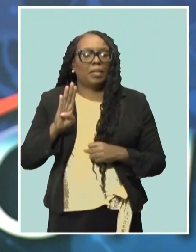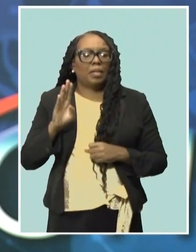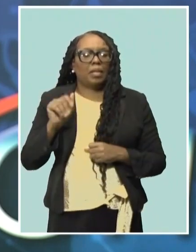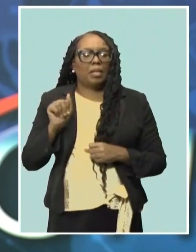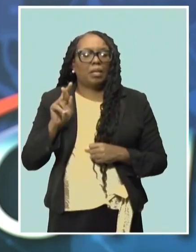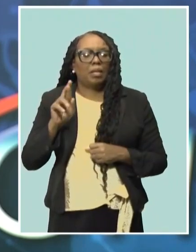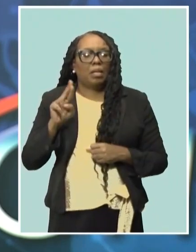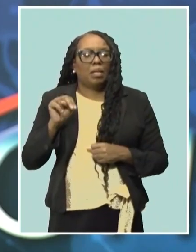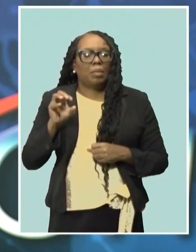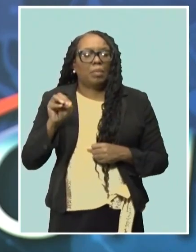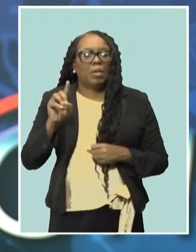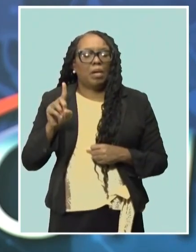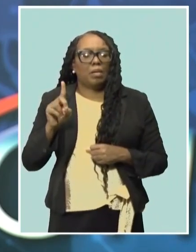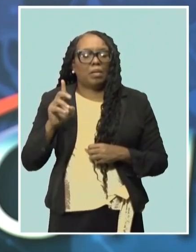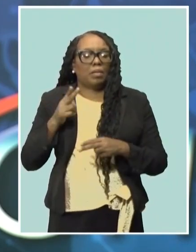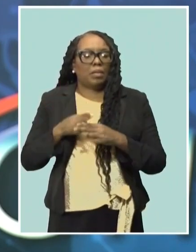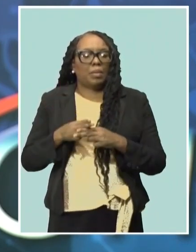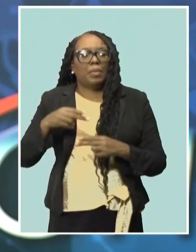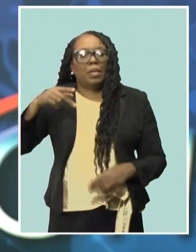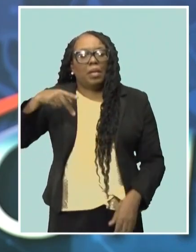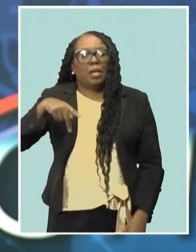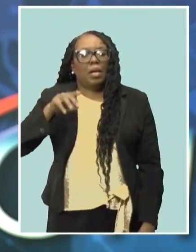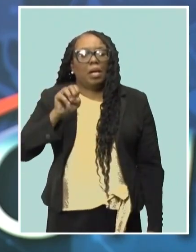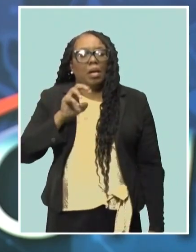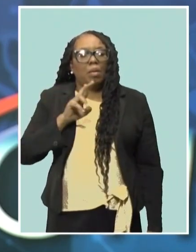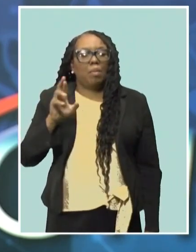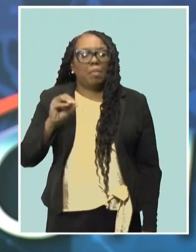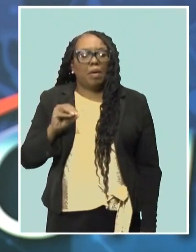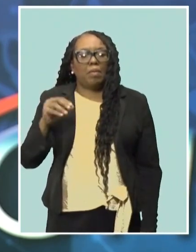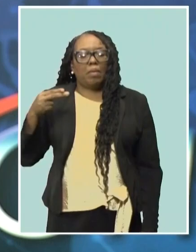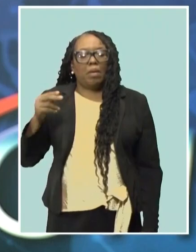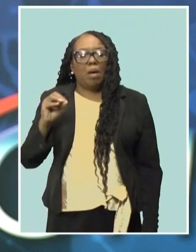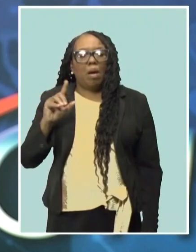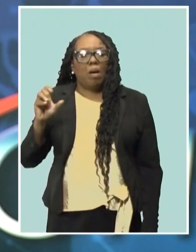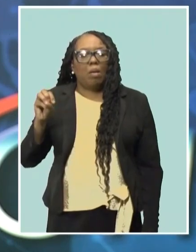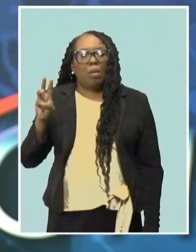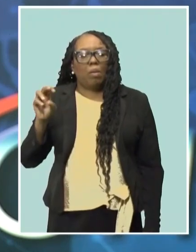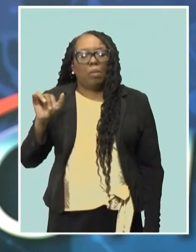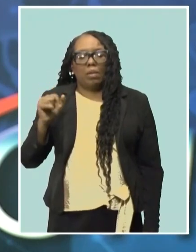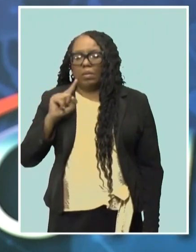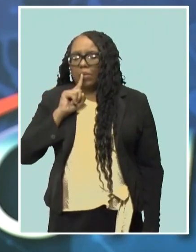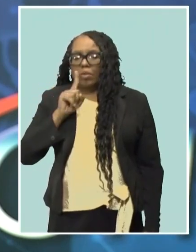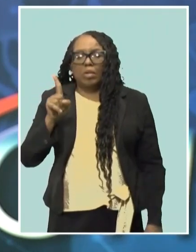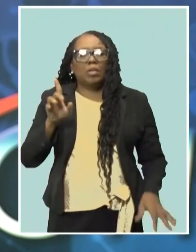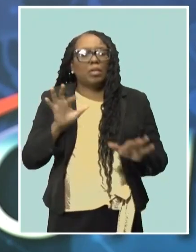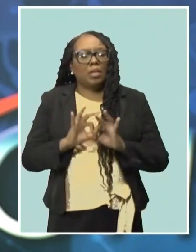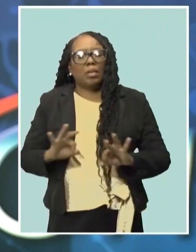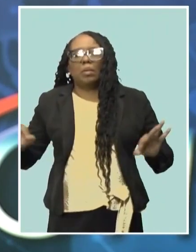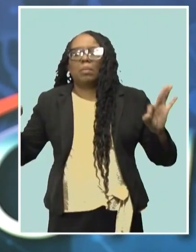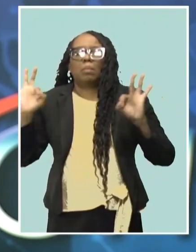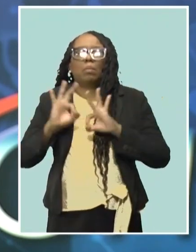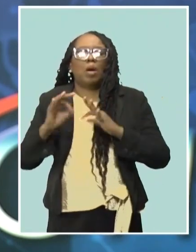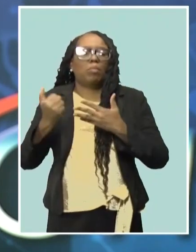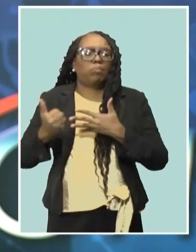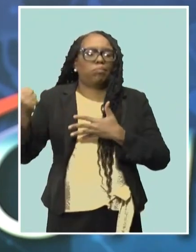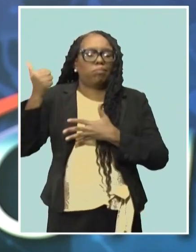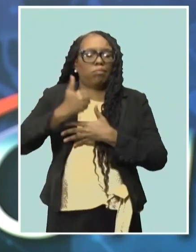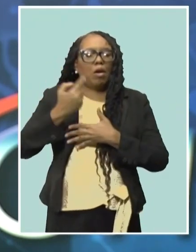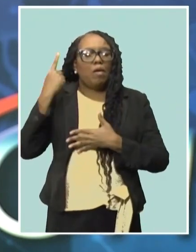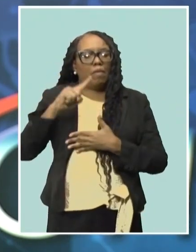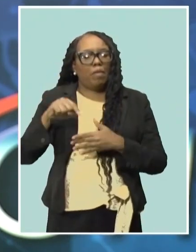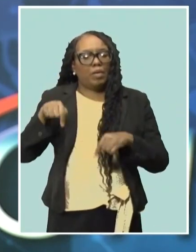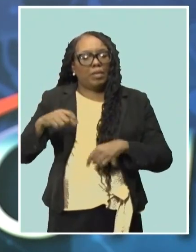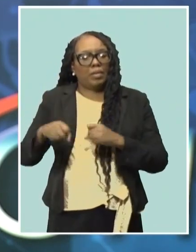Disabled, Pero Holloway, highlighted it as one of the high points of the 2024 budget. The National Disabilities Unit